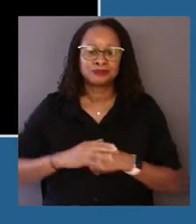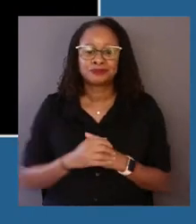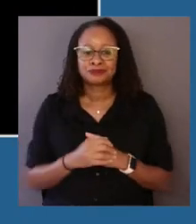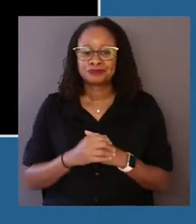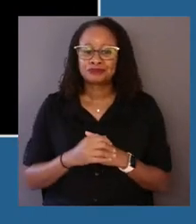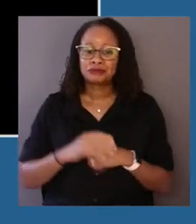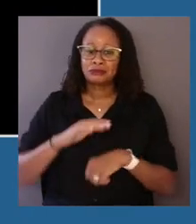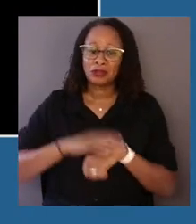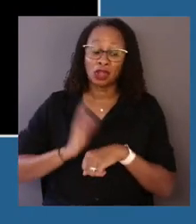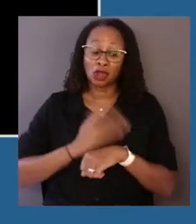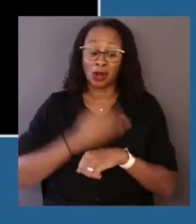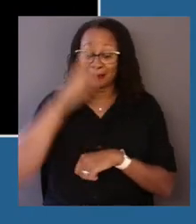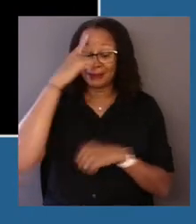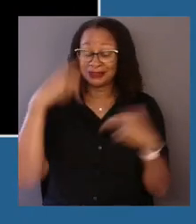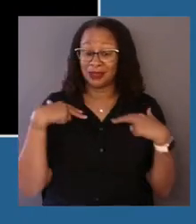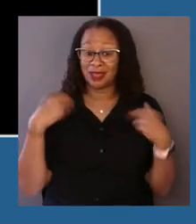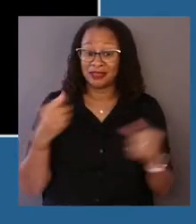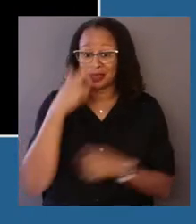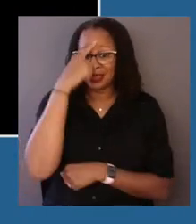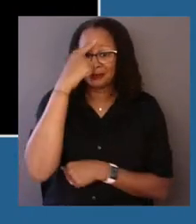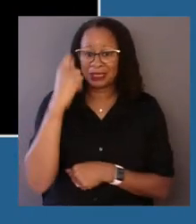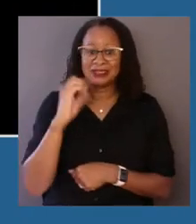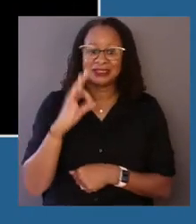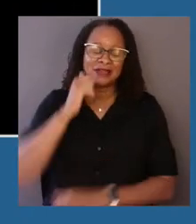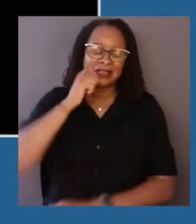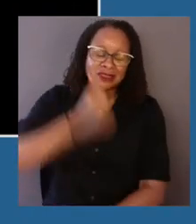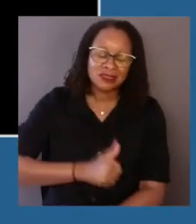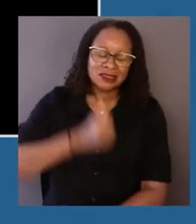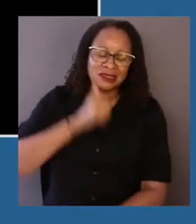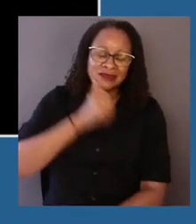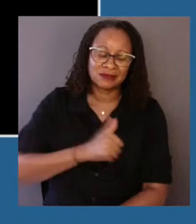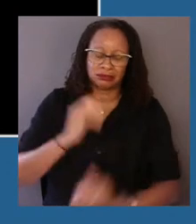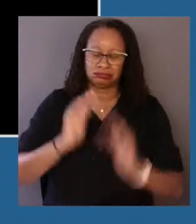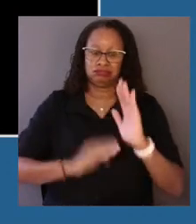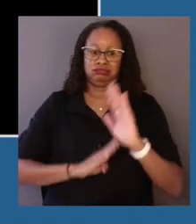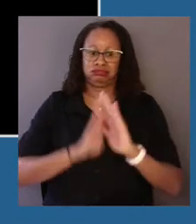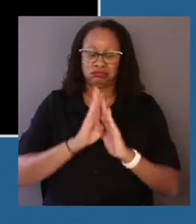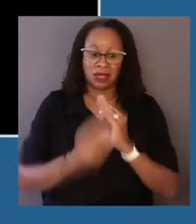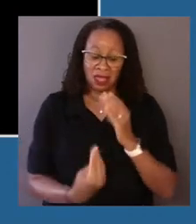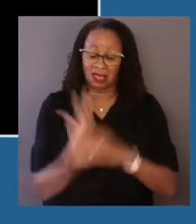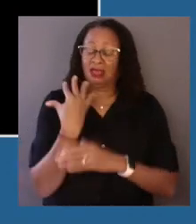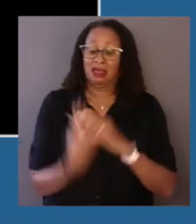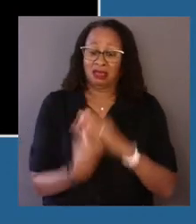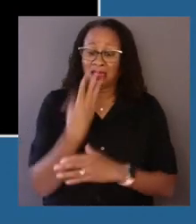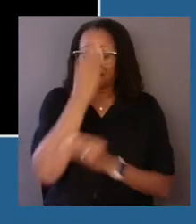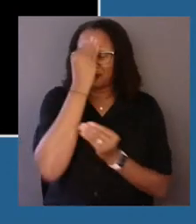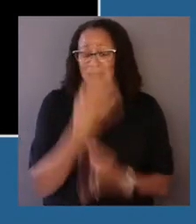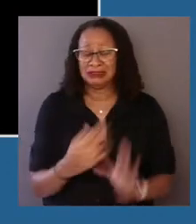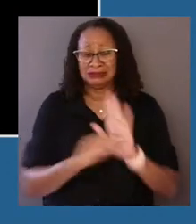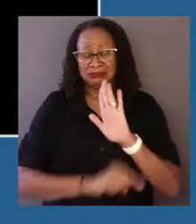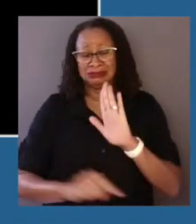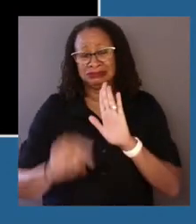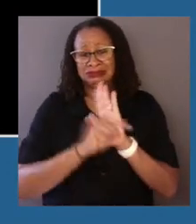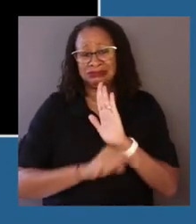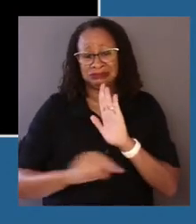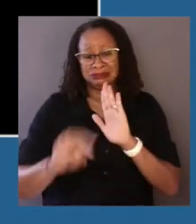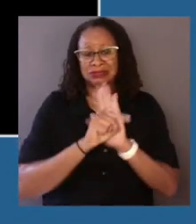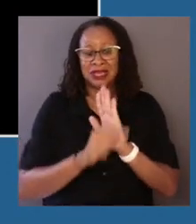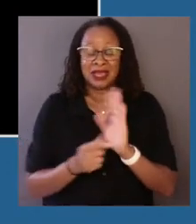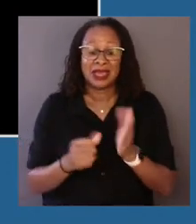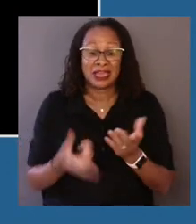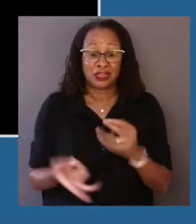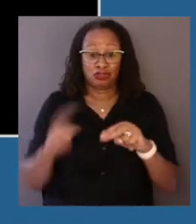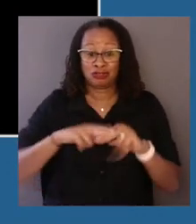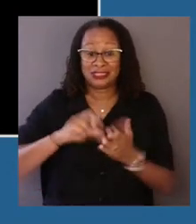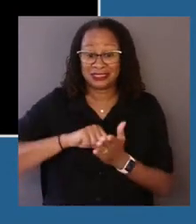mental health because of the daily influx of news that we're seeing, which is increasing in intensity, not only because the media